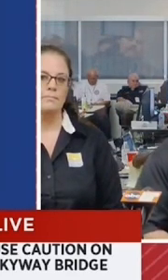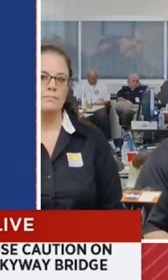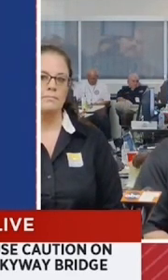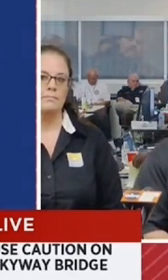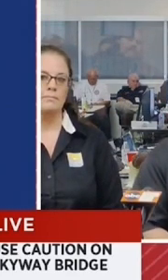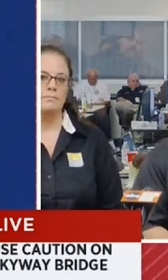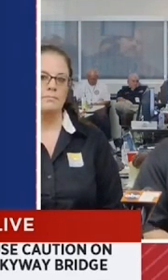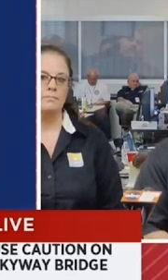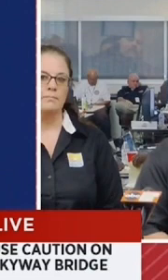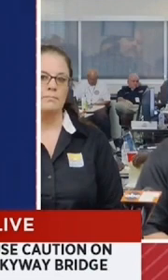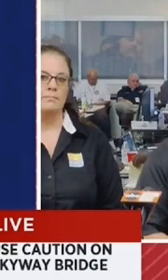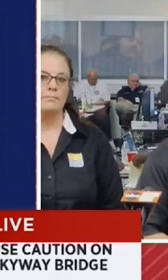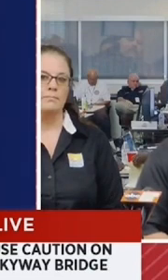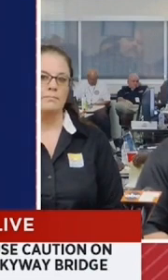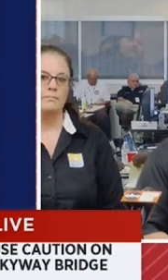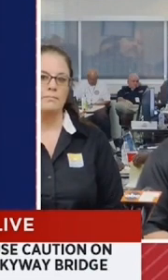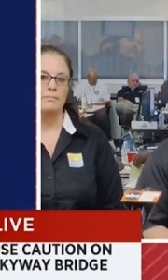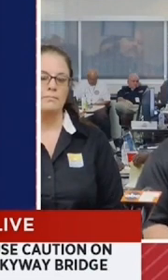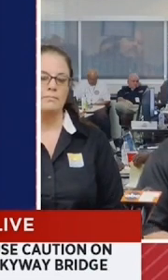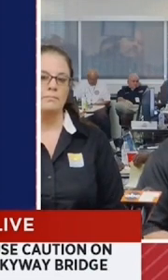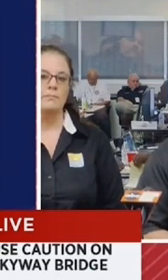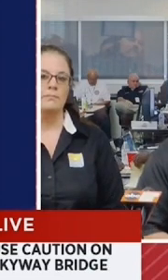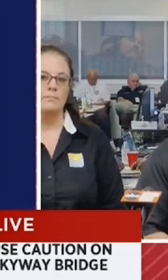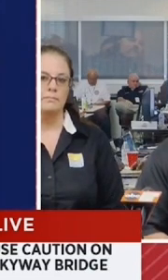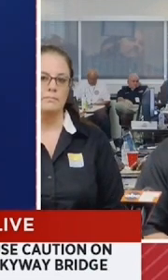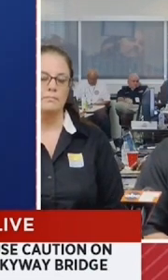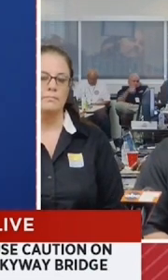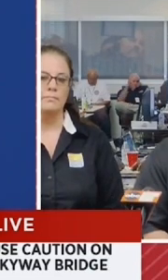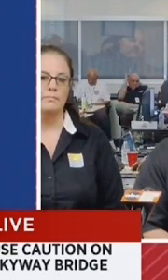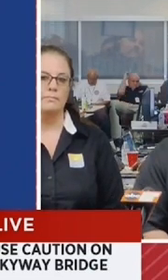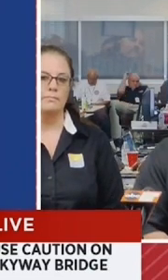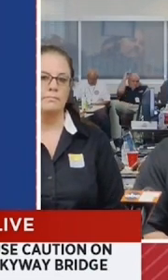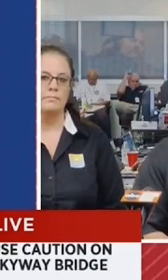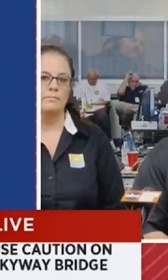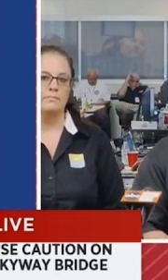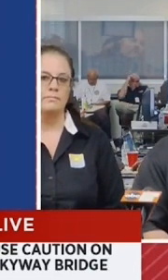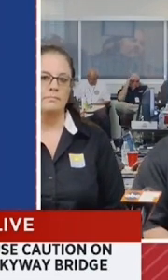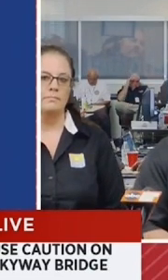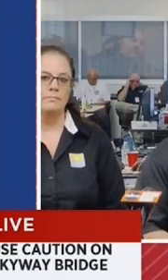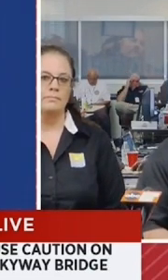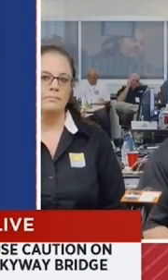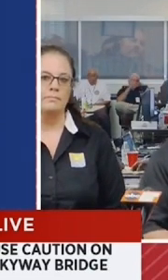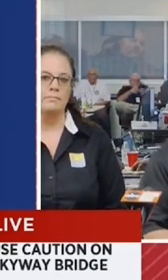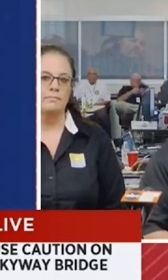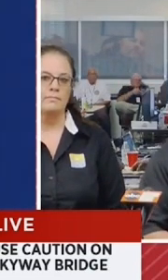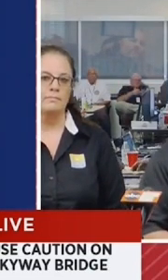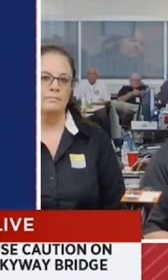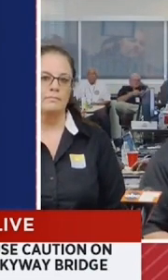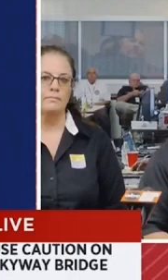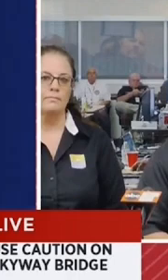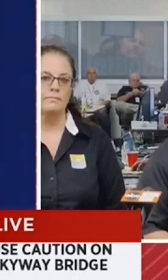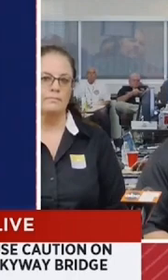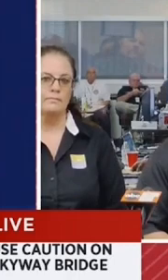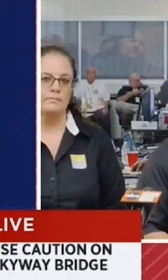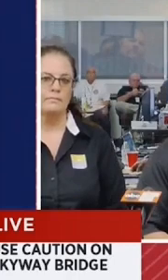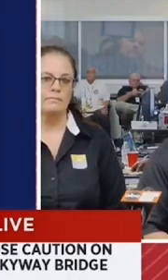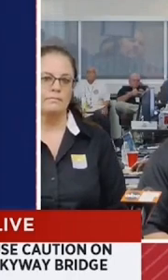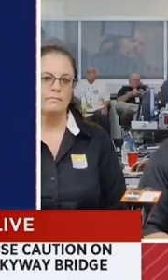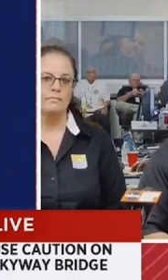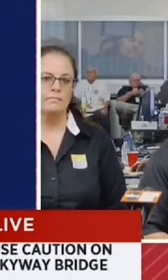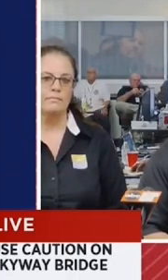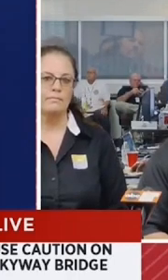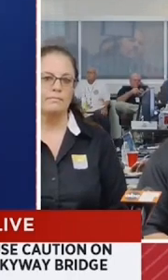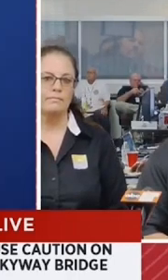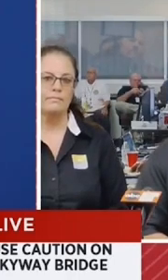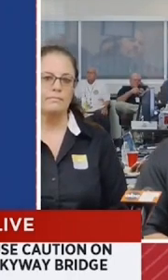into late, maybe tomorrow afternoon. So this is a long duration event once it does hit. Again, there's still a possibility of storm surge once the eye of the